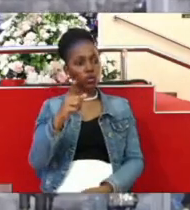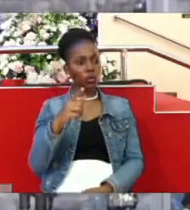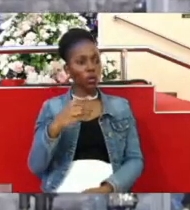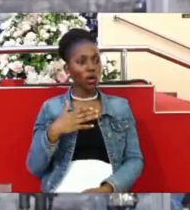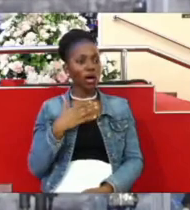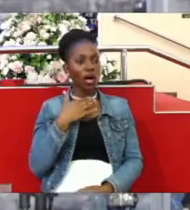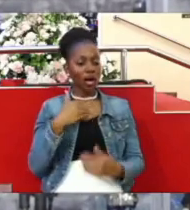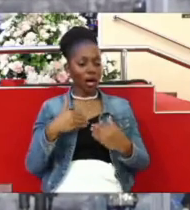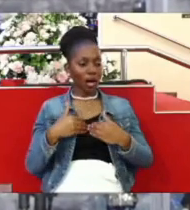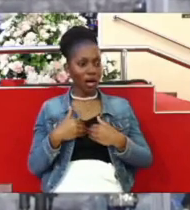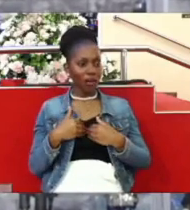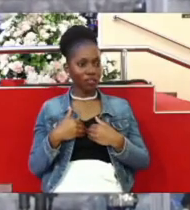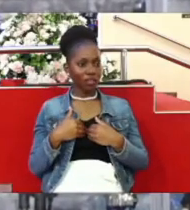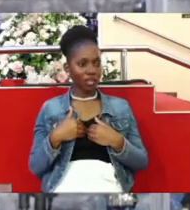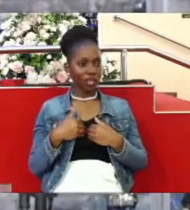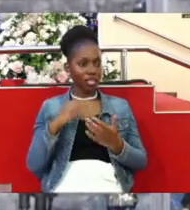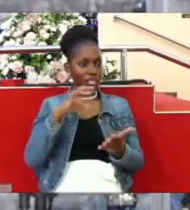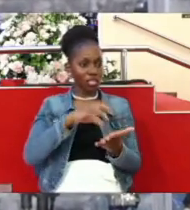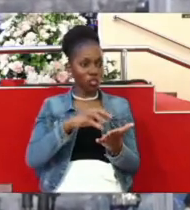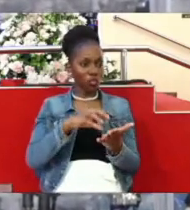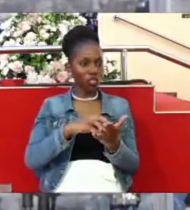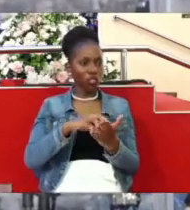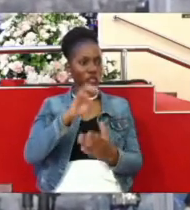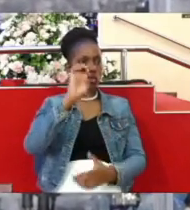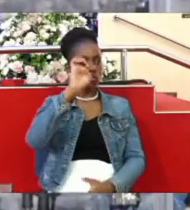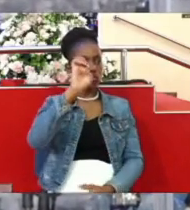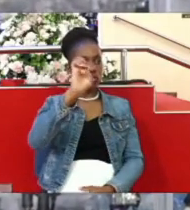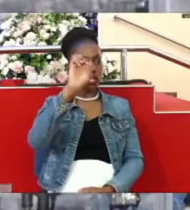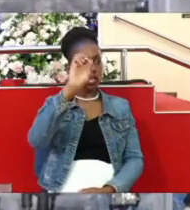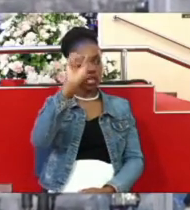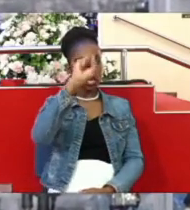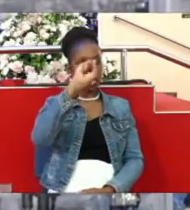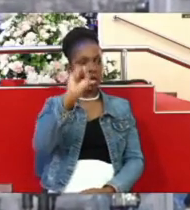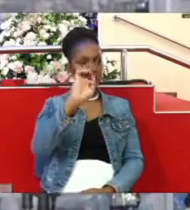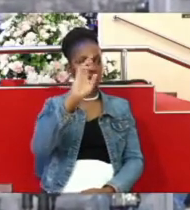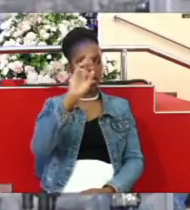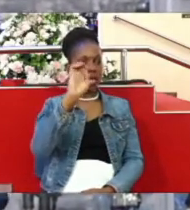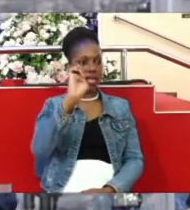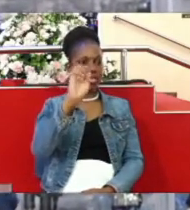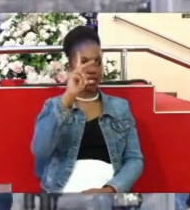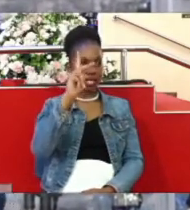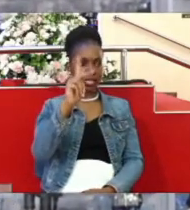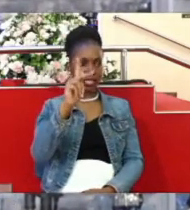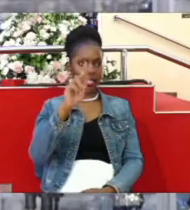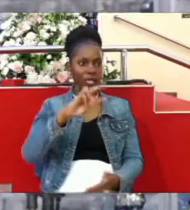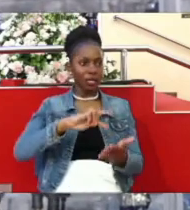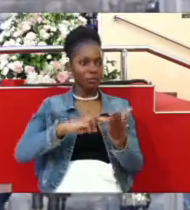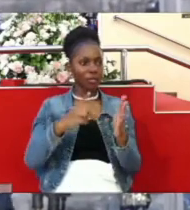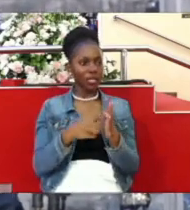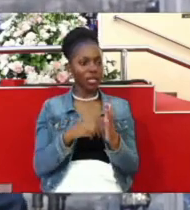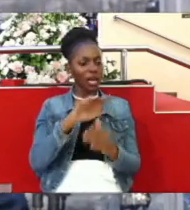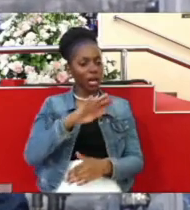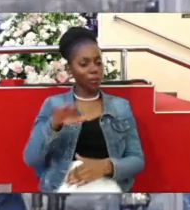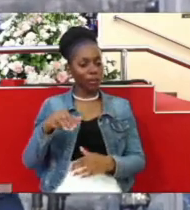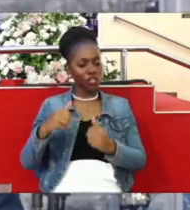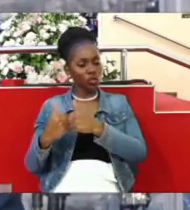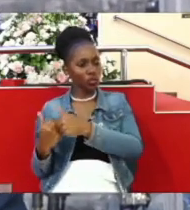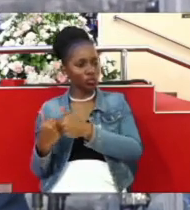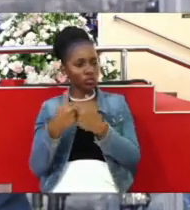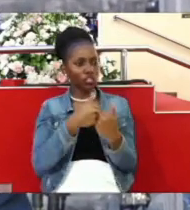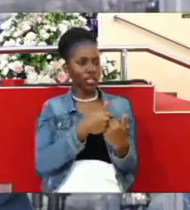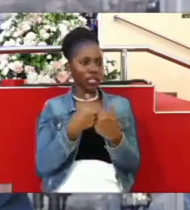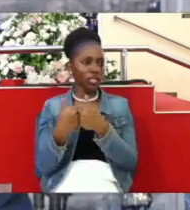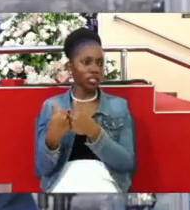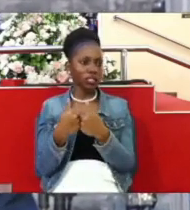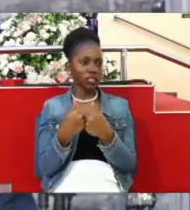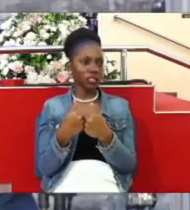in the thickness of a battle. Uko katika uko ndani ya vita. And you are battling with the enemy. Na